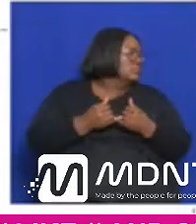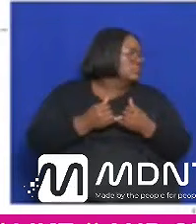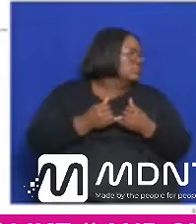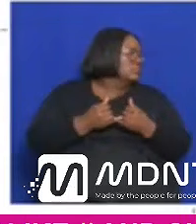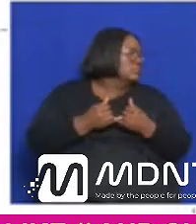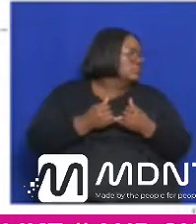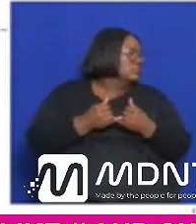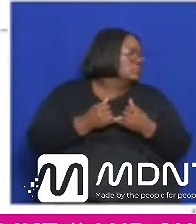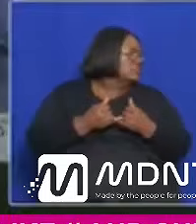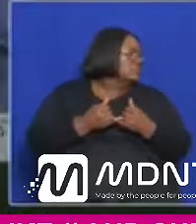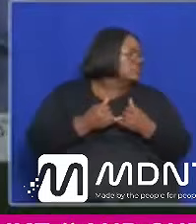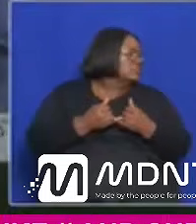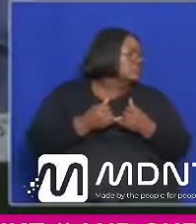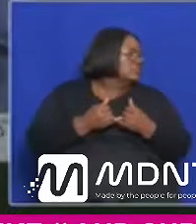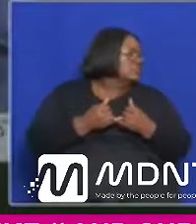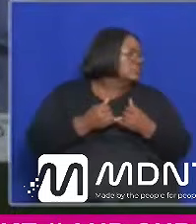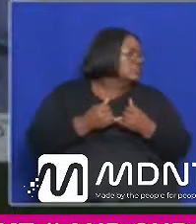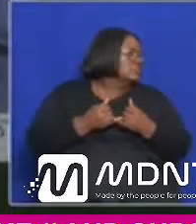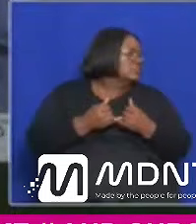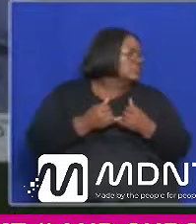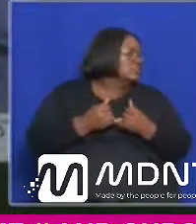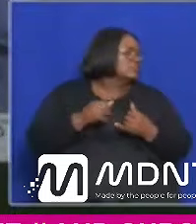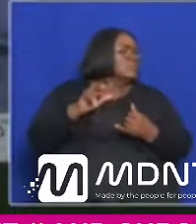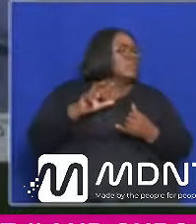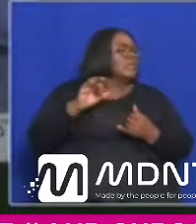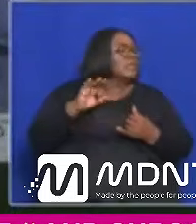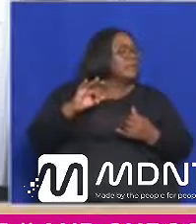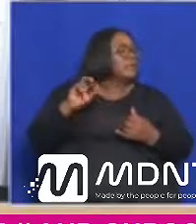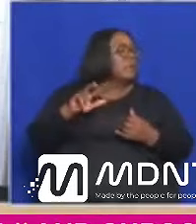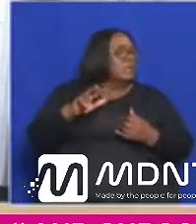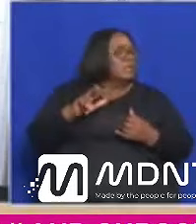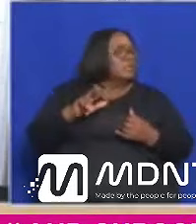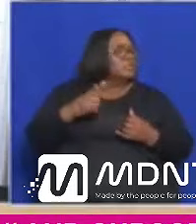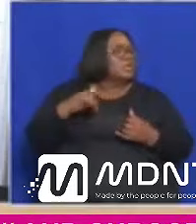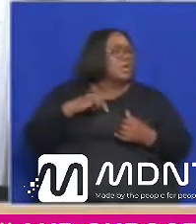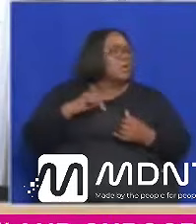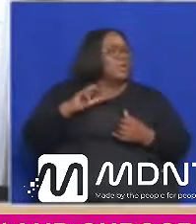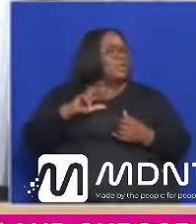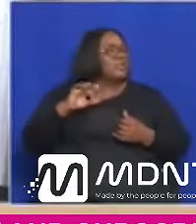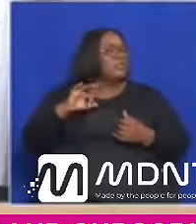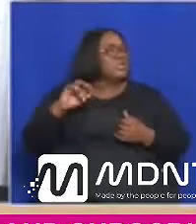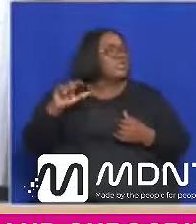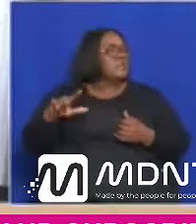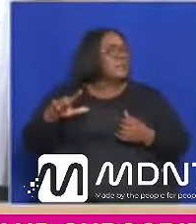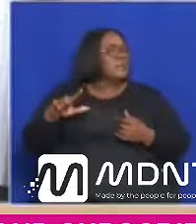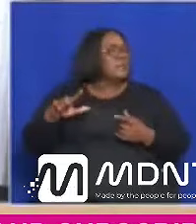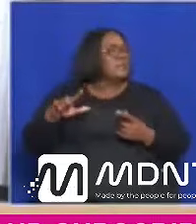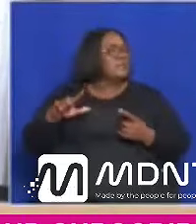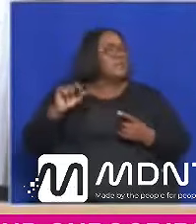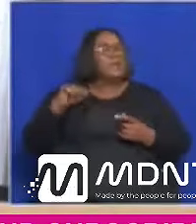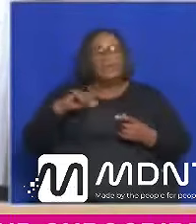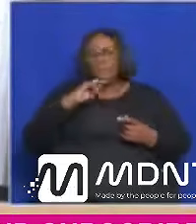Our 8. it is actually, yes. It doesn't tally with the.